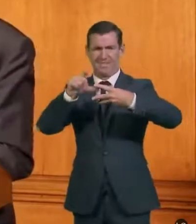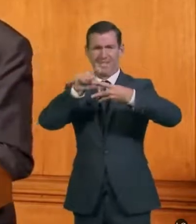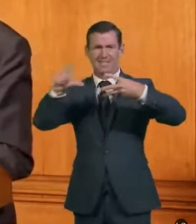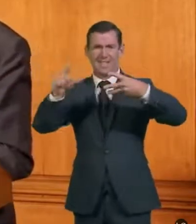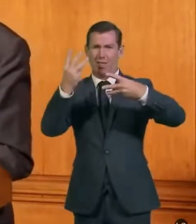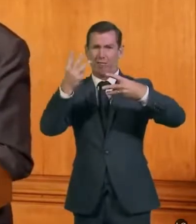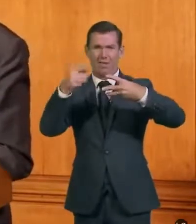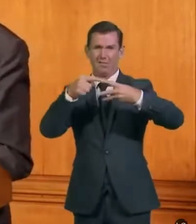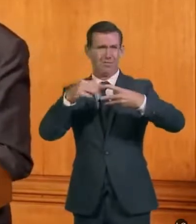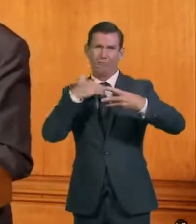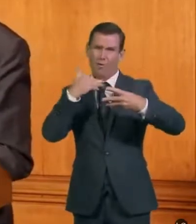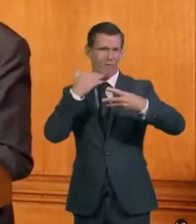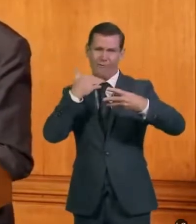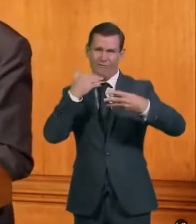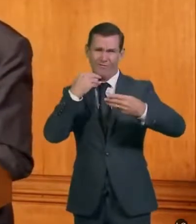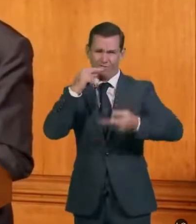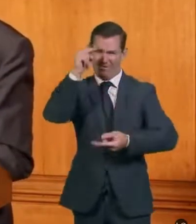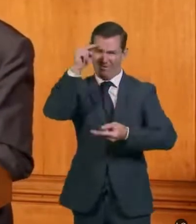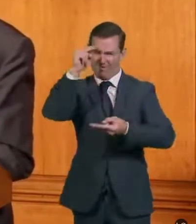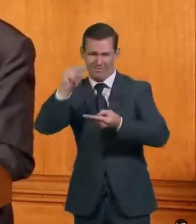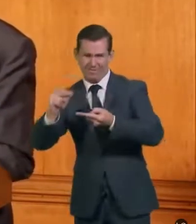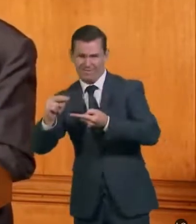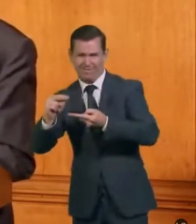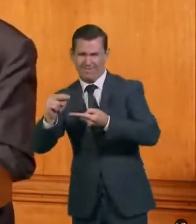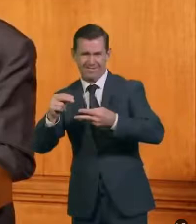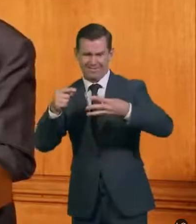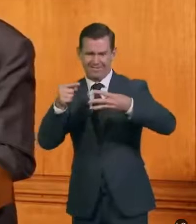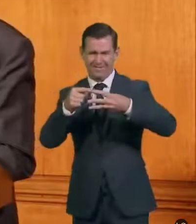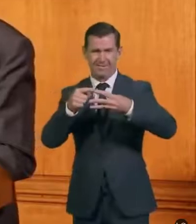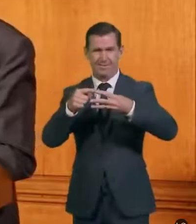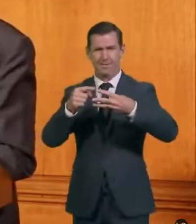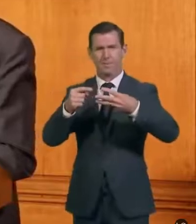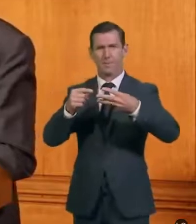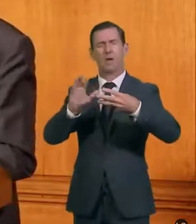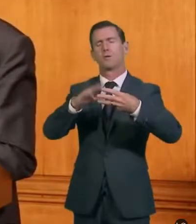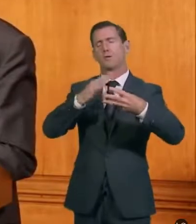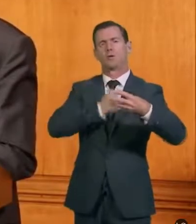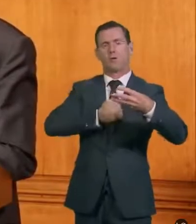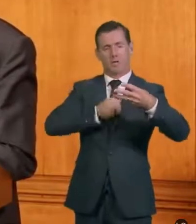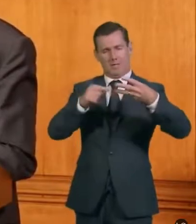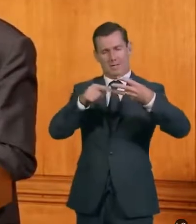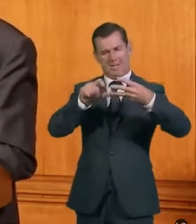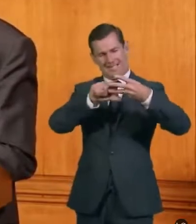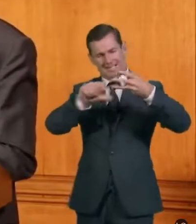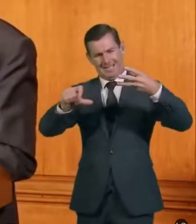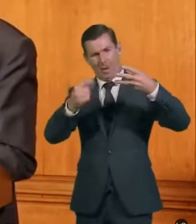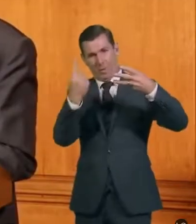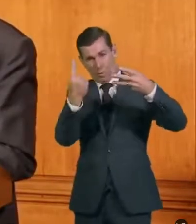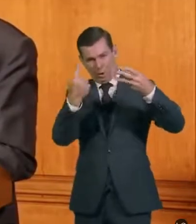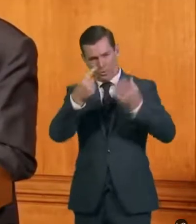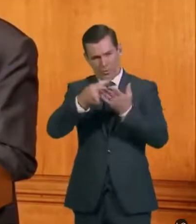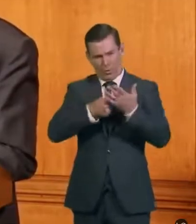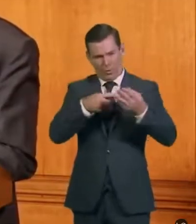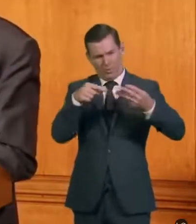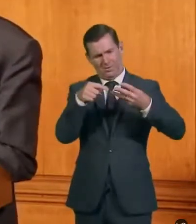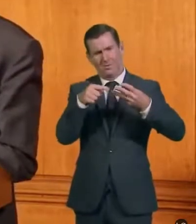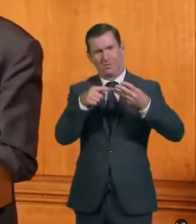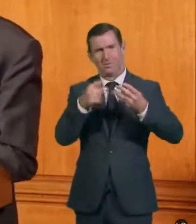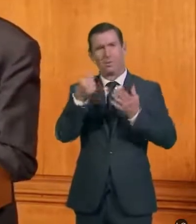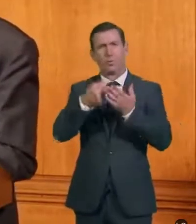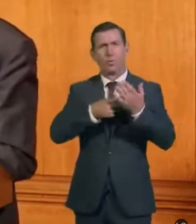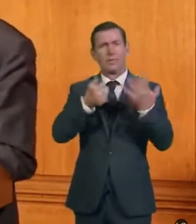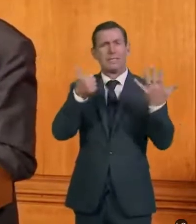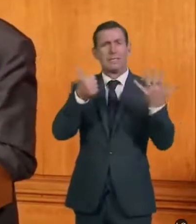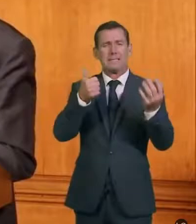to higher levels in Tier 3 and start adding in other areas, then you can get they should be enough to get R below 1, provided they are